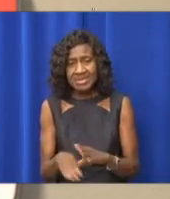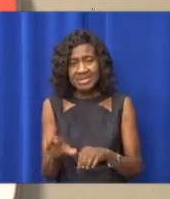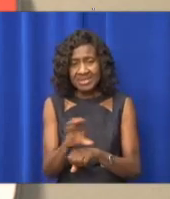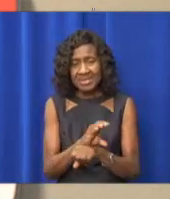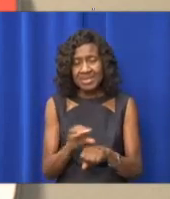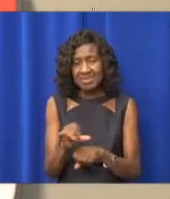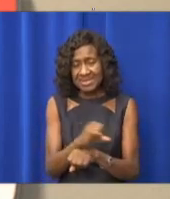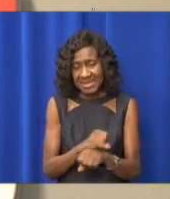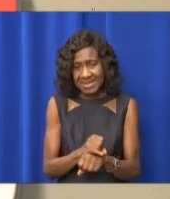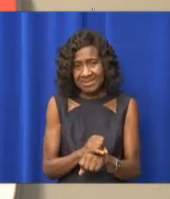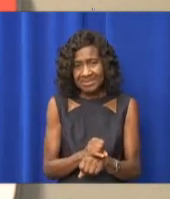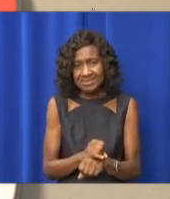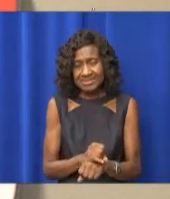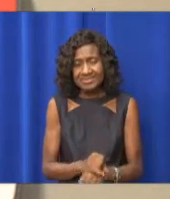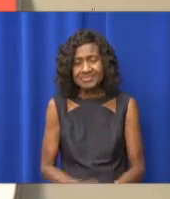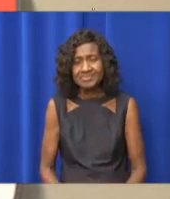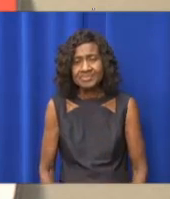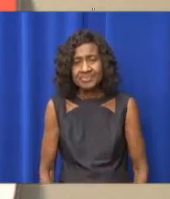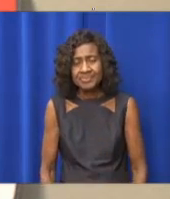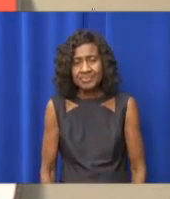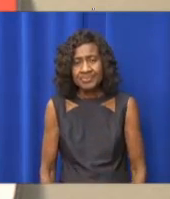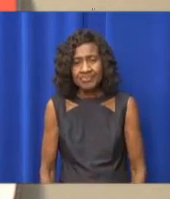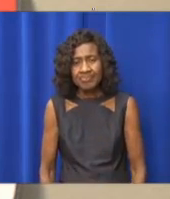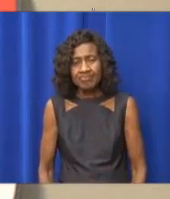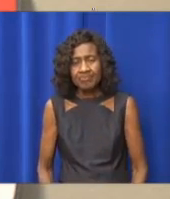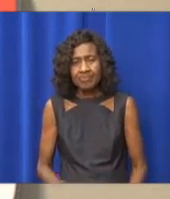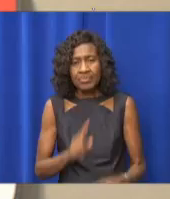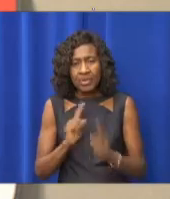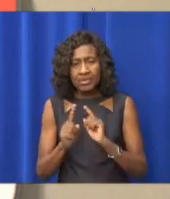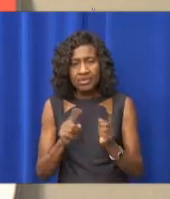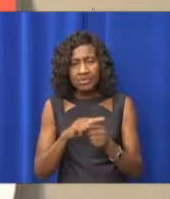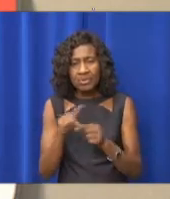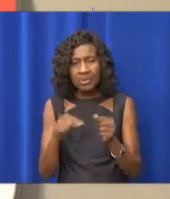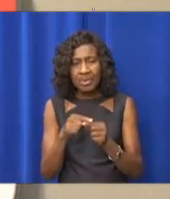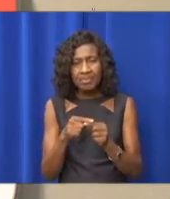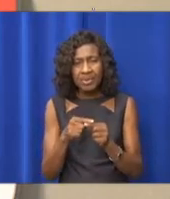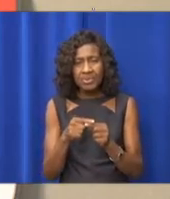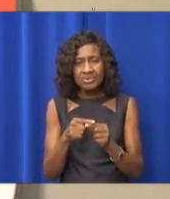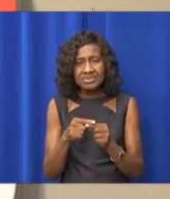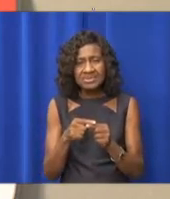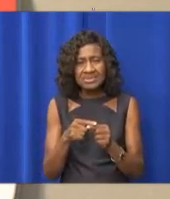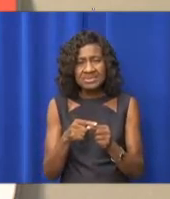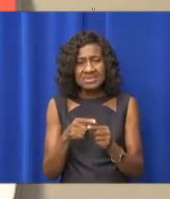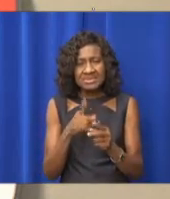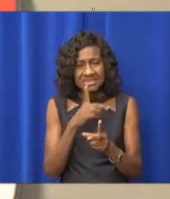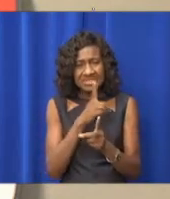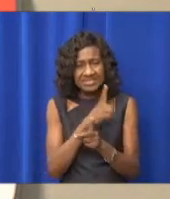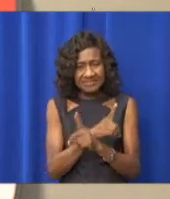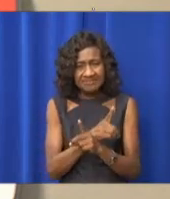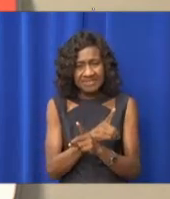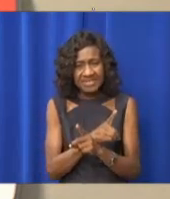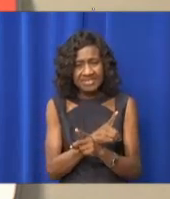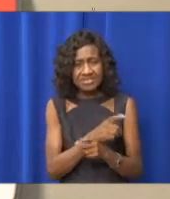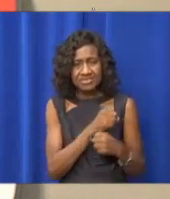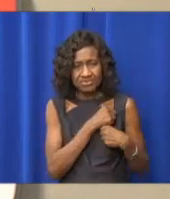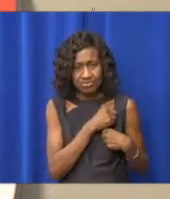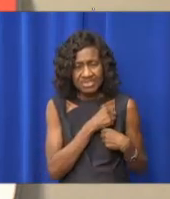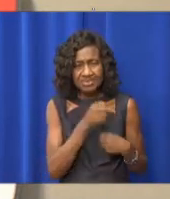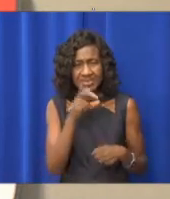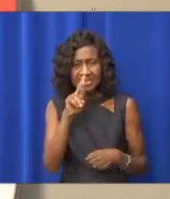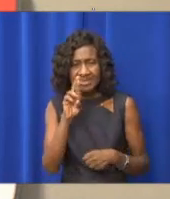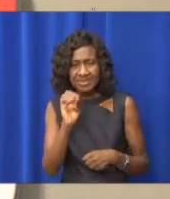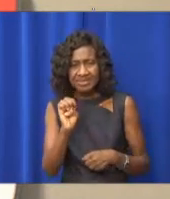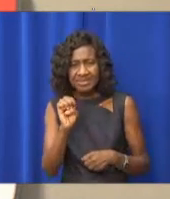been asked a number of times to give an update on the Defence Regiment. I think it is worth saying again that because